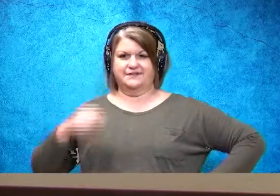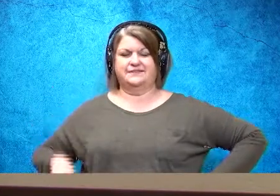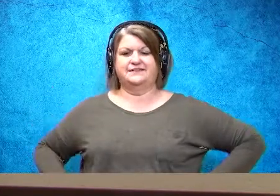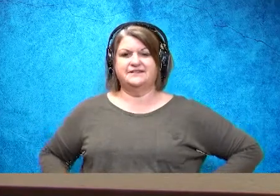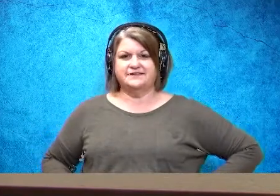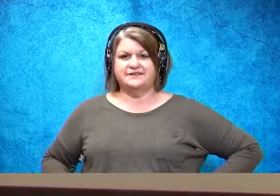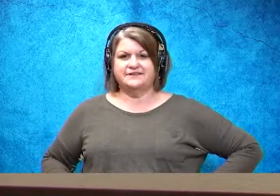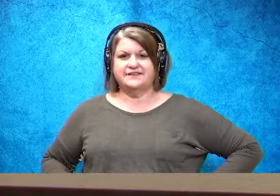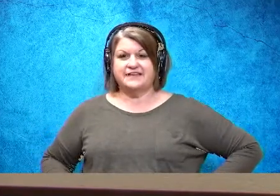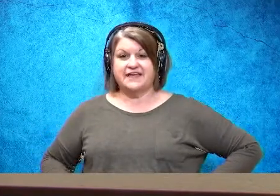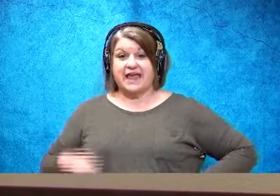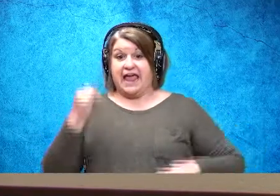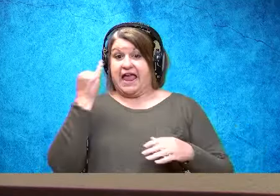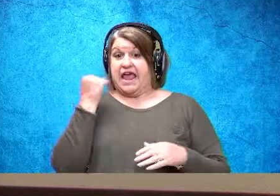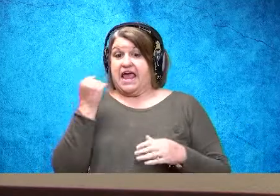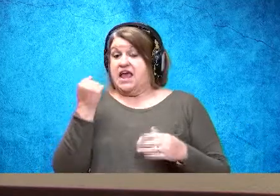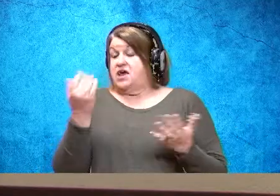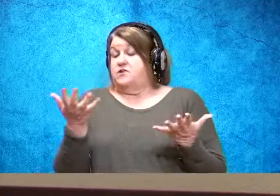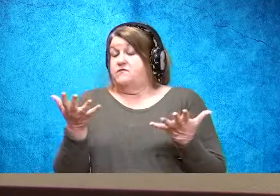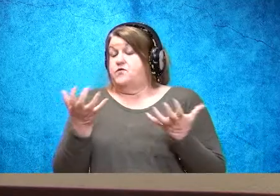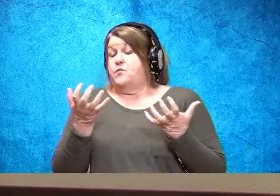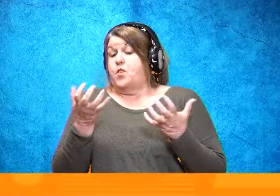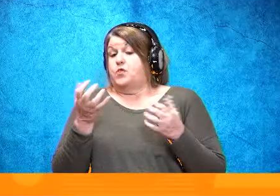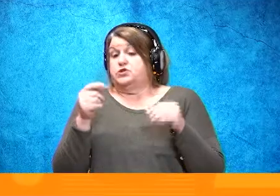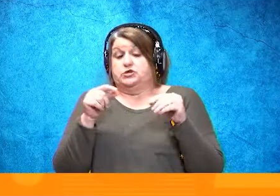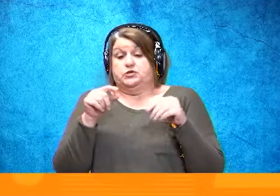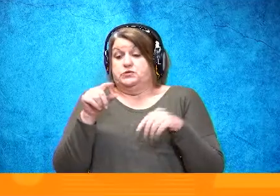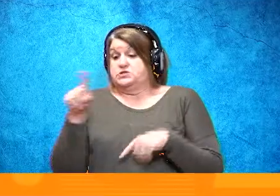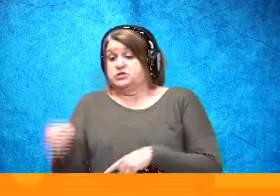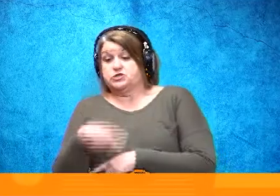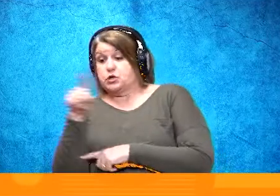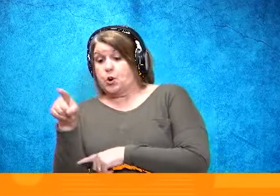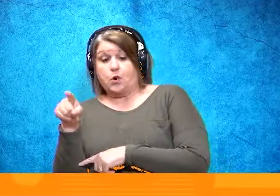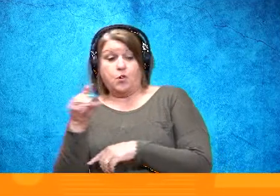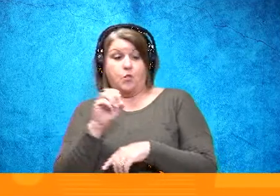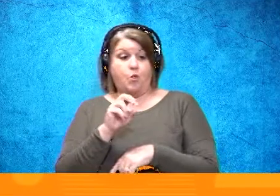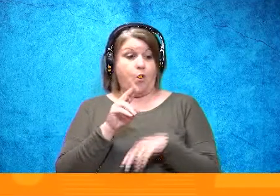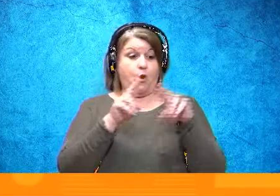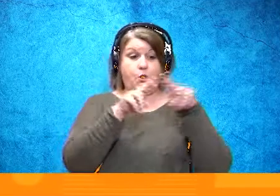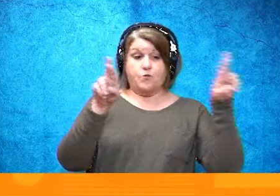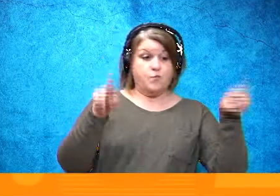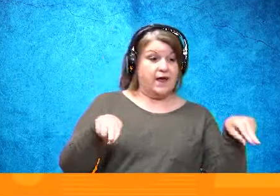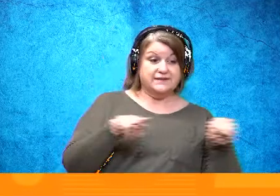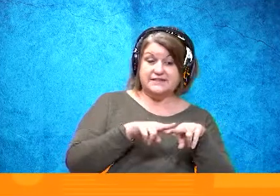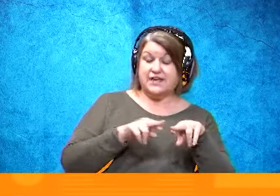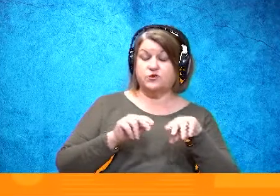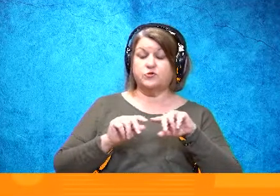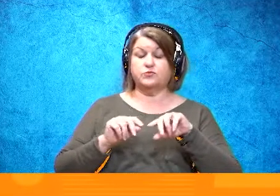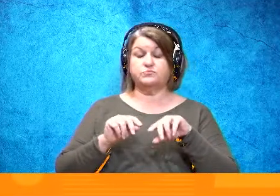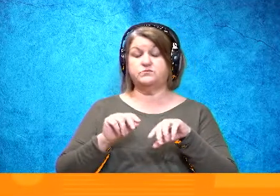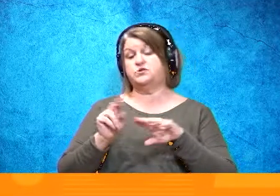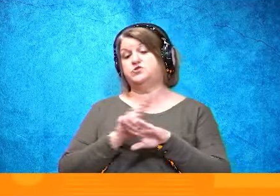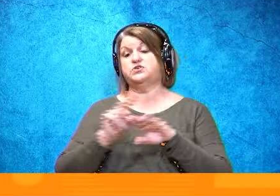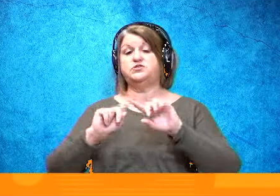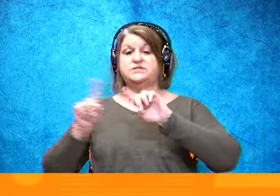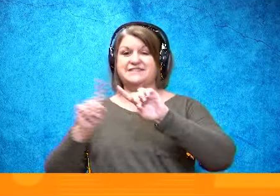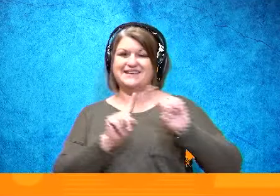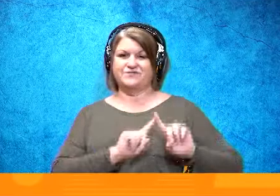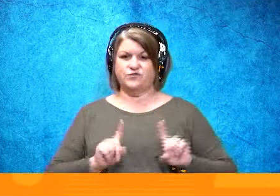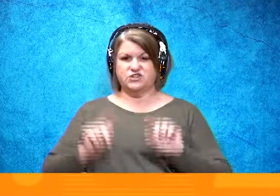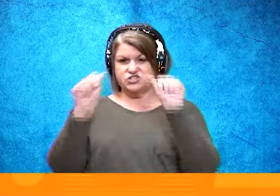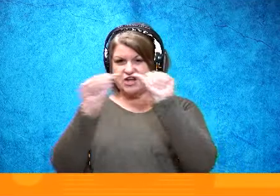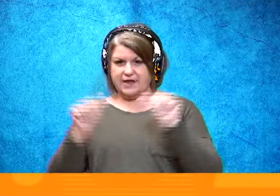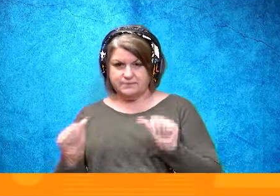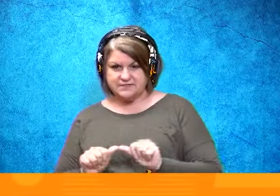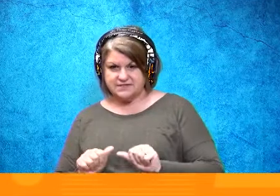If you want to use a circle for your robot's head or a rectangle, you can use different geometric shapes. Look at this shape.